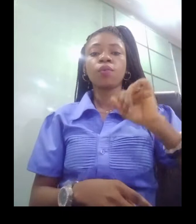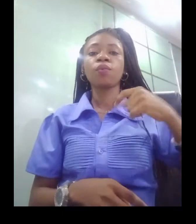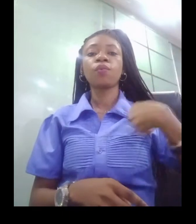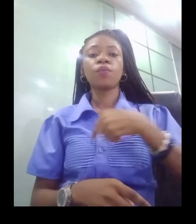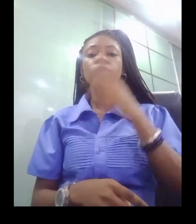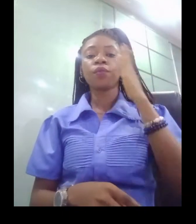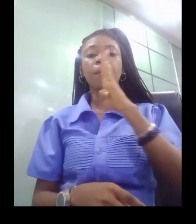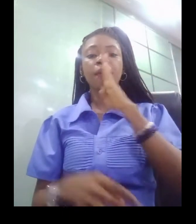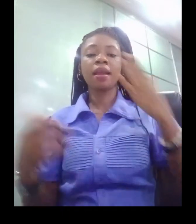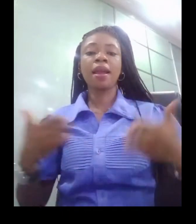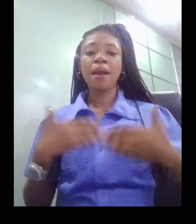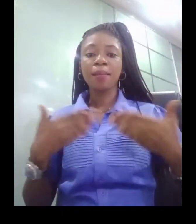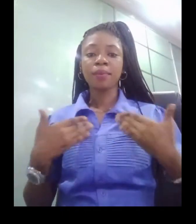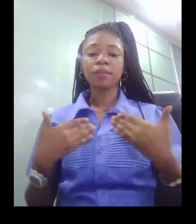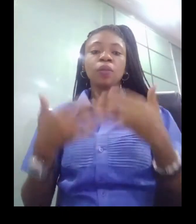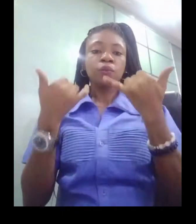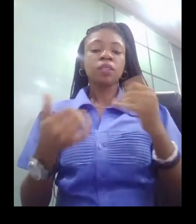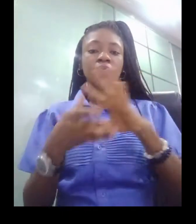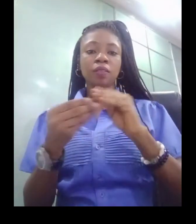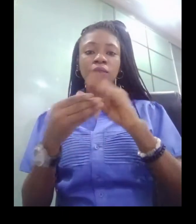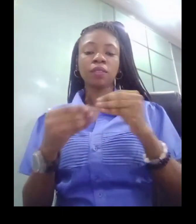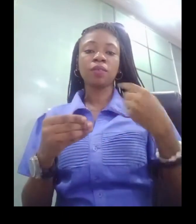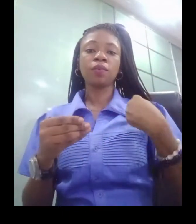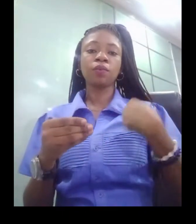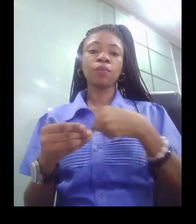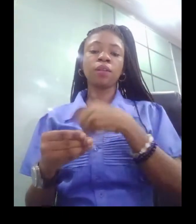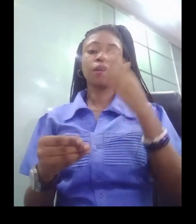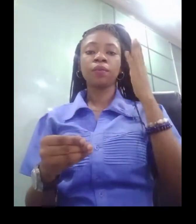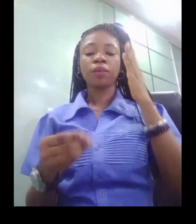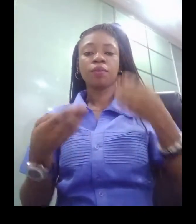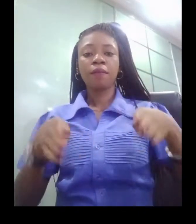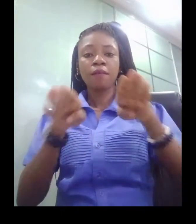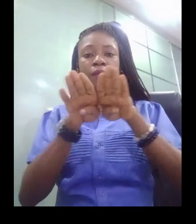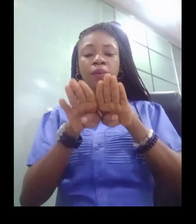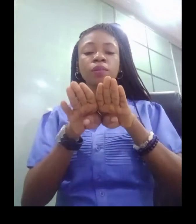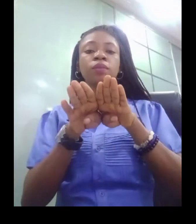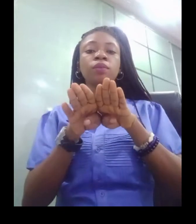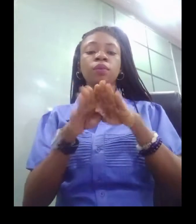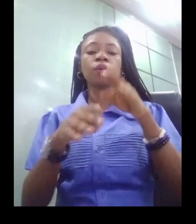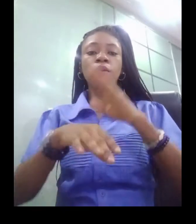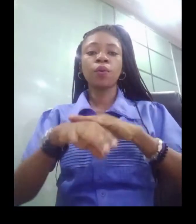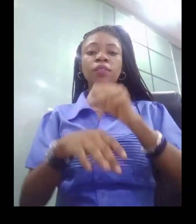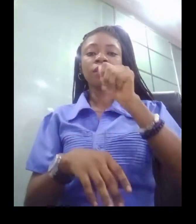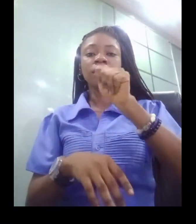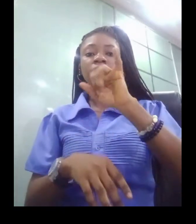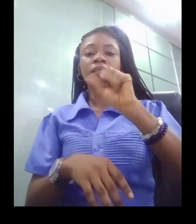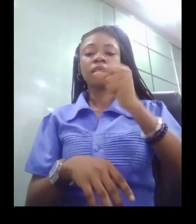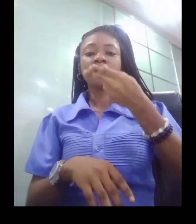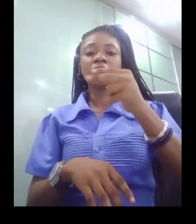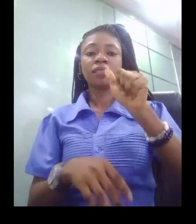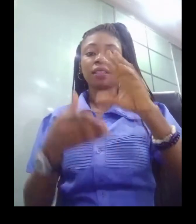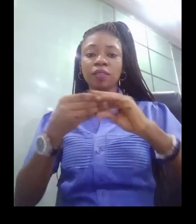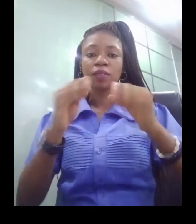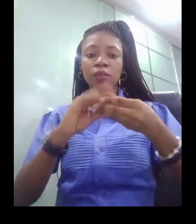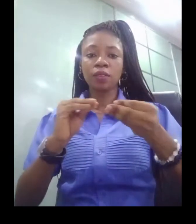would like to conclude on Aisha's narrative. I would like to conclude by looking